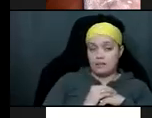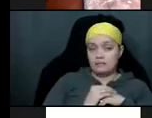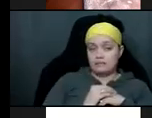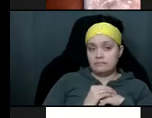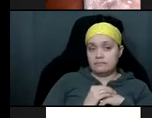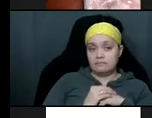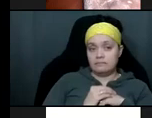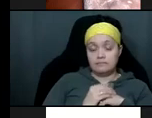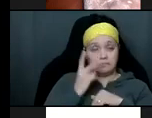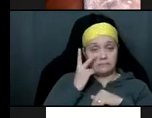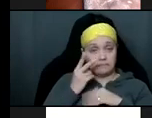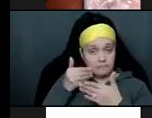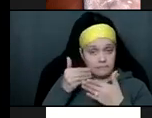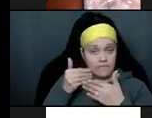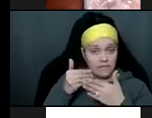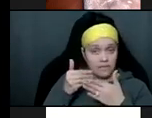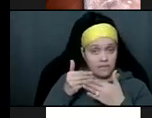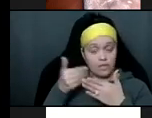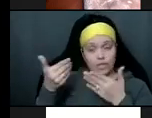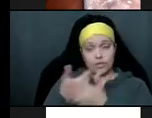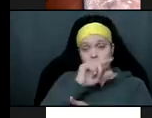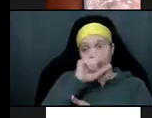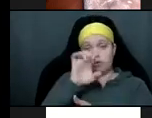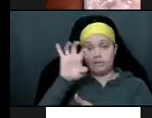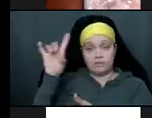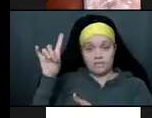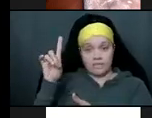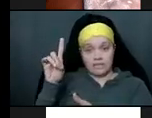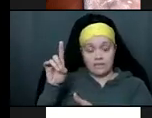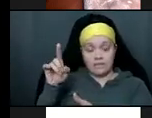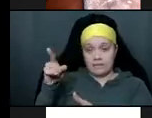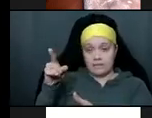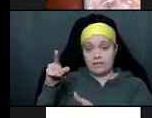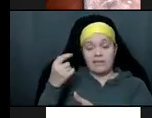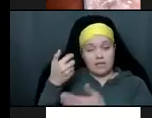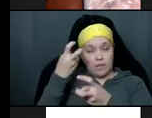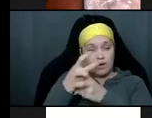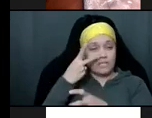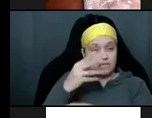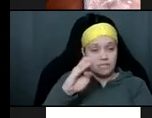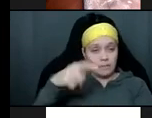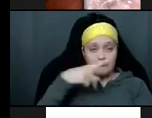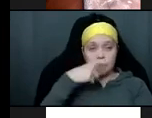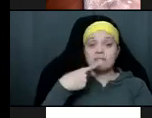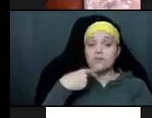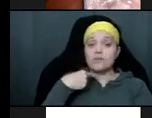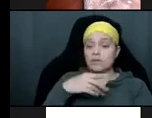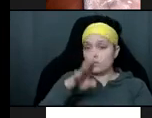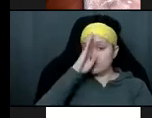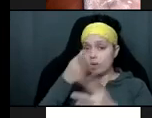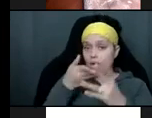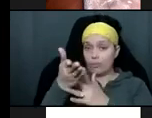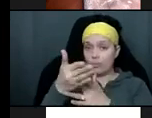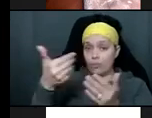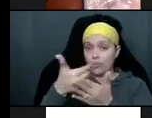Look nearby, though, to New Zealand. It's a little bit hard to see on the map because the red line goes right through